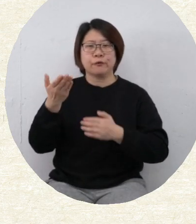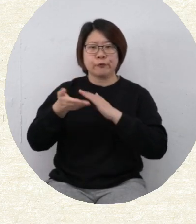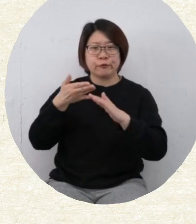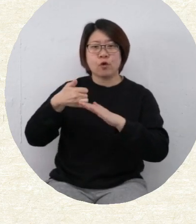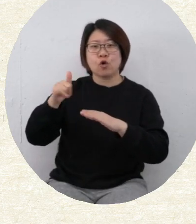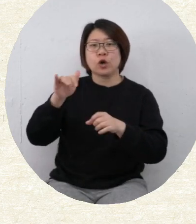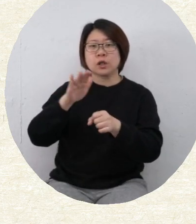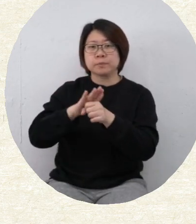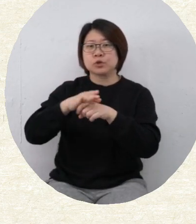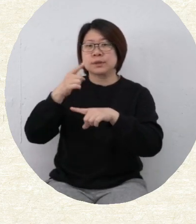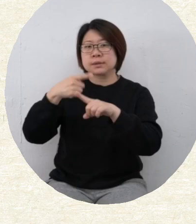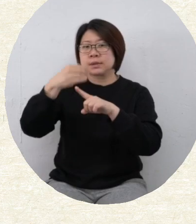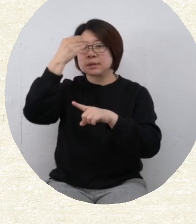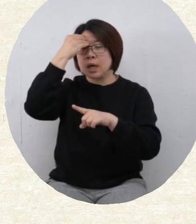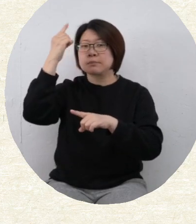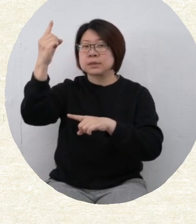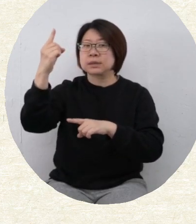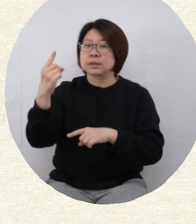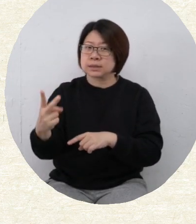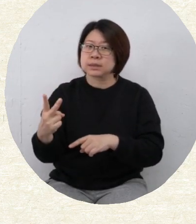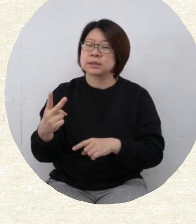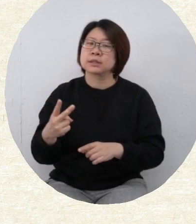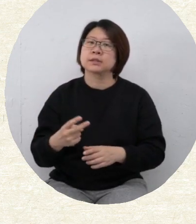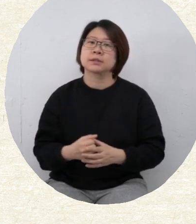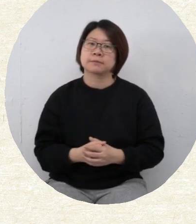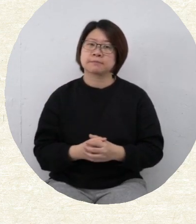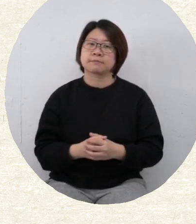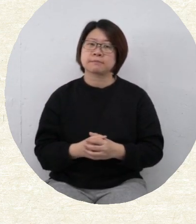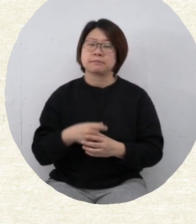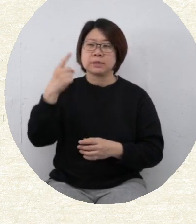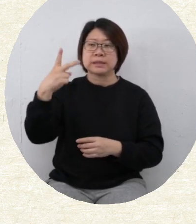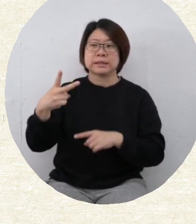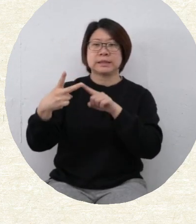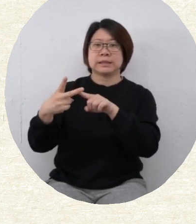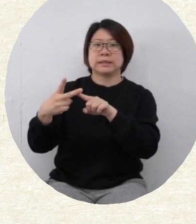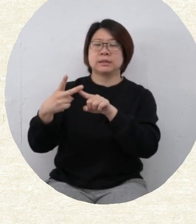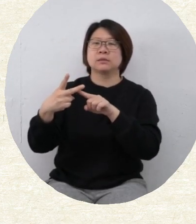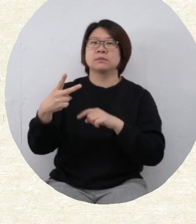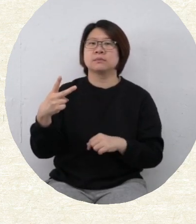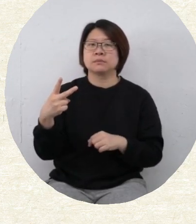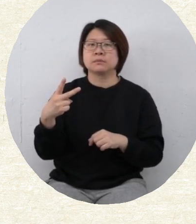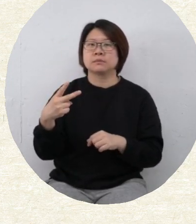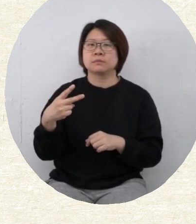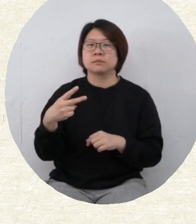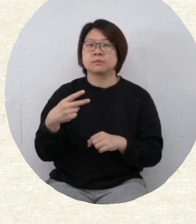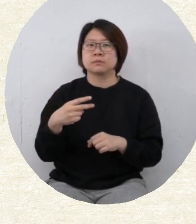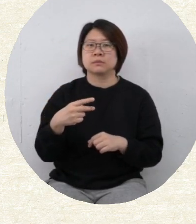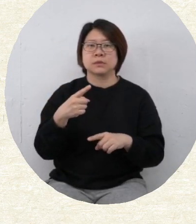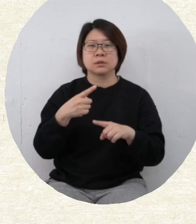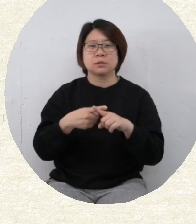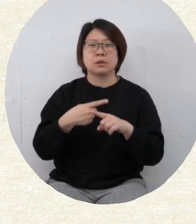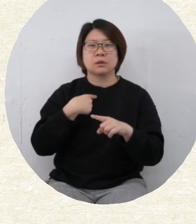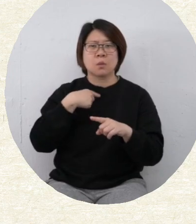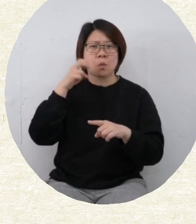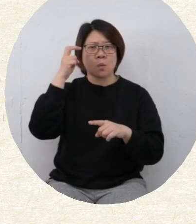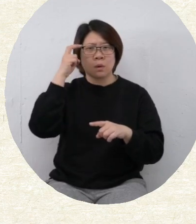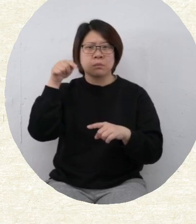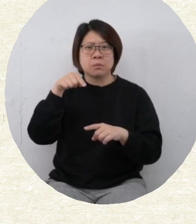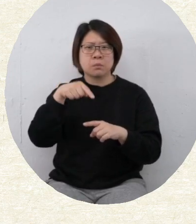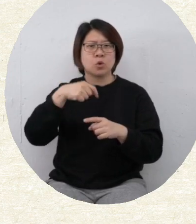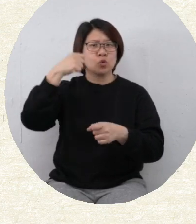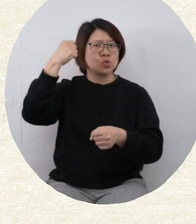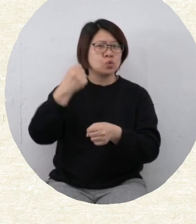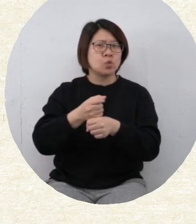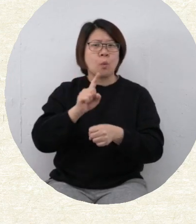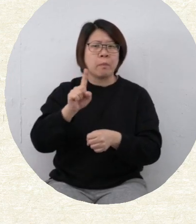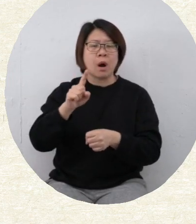I might be able to do. Because when I work, that's sometimes what I do. I just do some drawings,